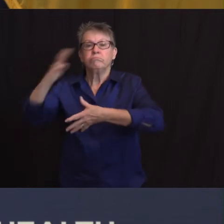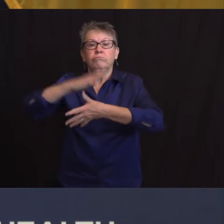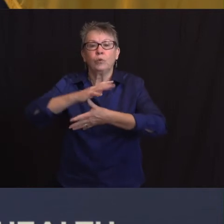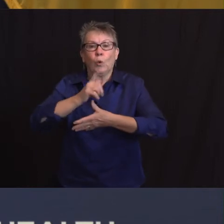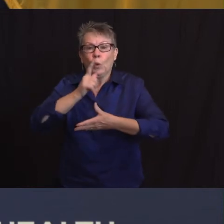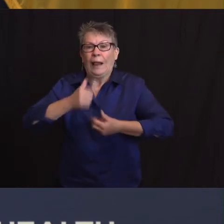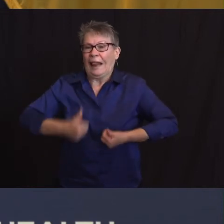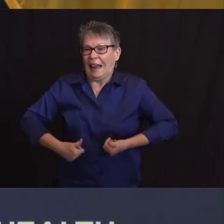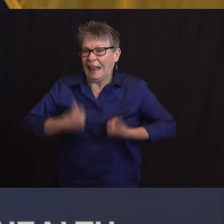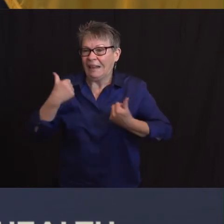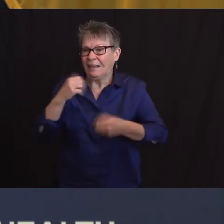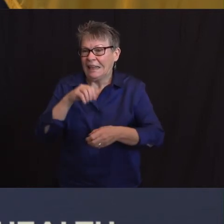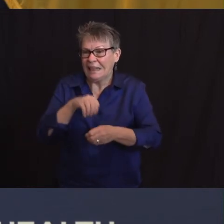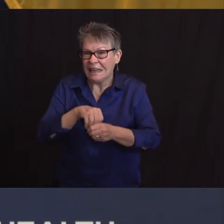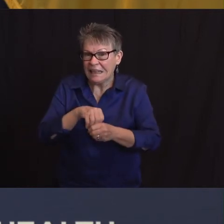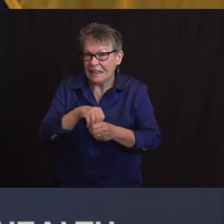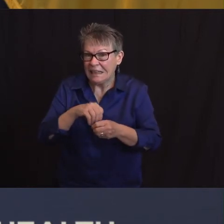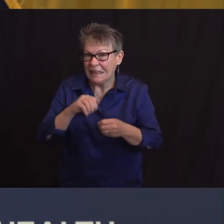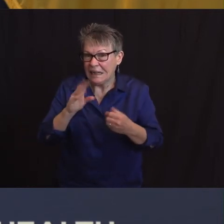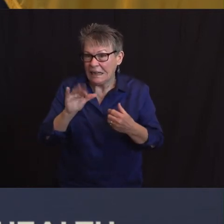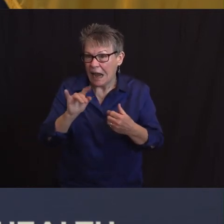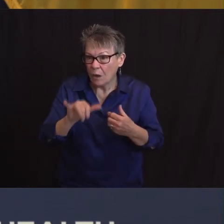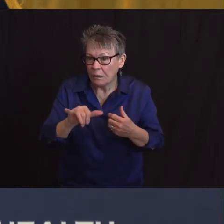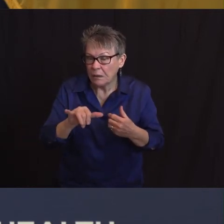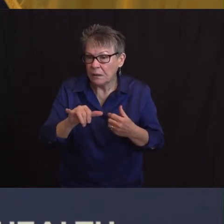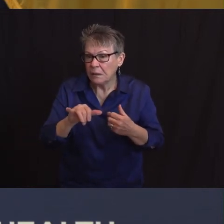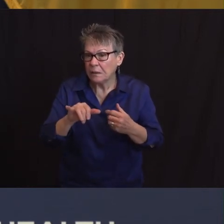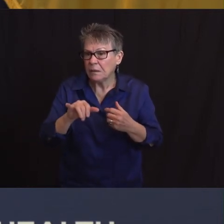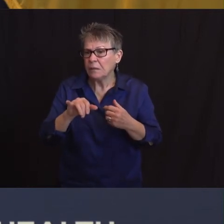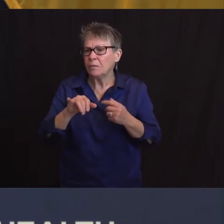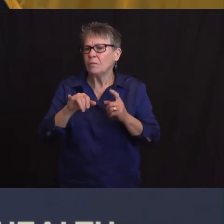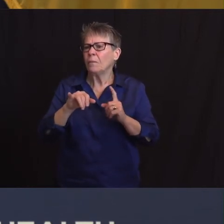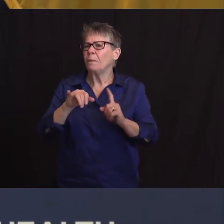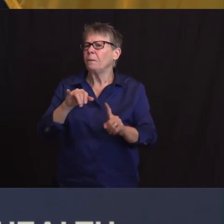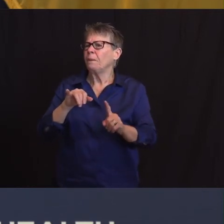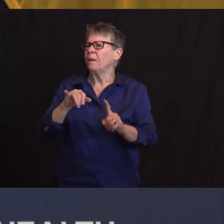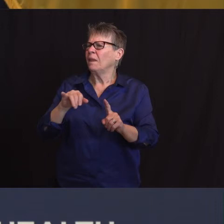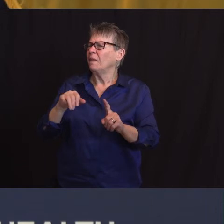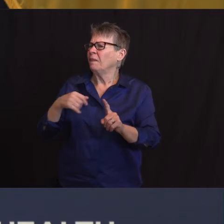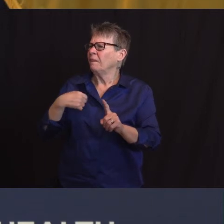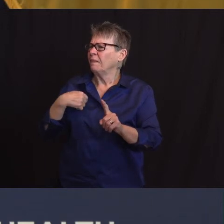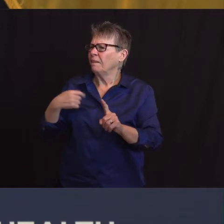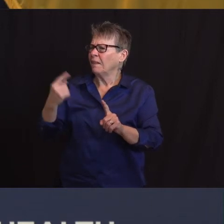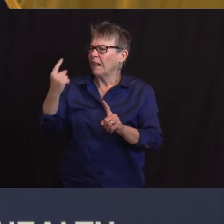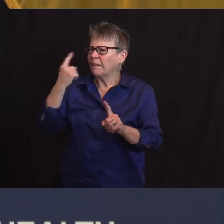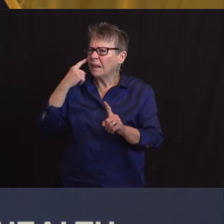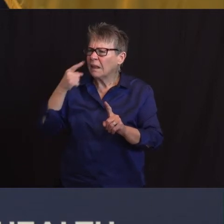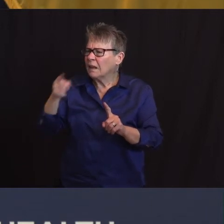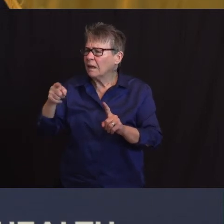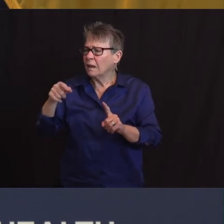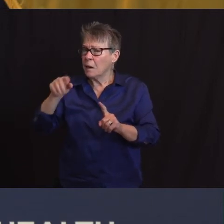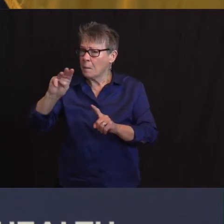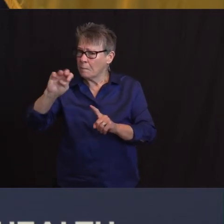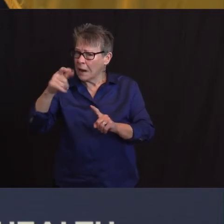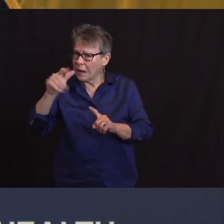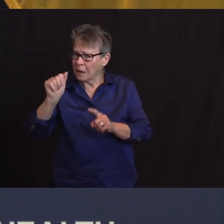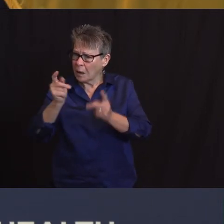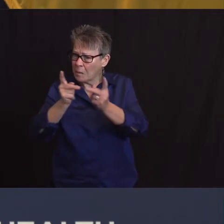I thought that was open to all, and I think we've been pretty clear about that. So if you've got a specific case, we may want to follow up with you